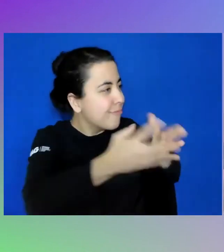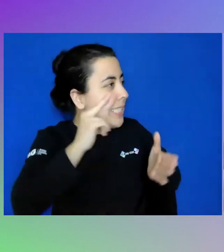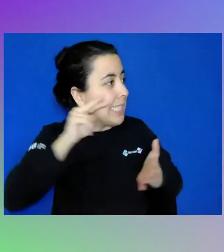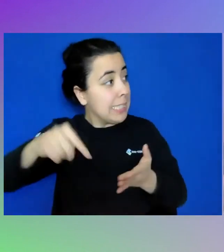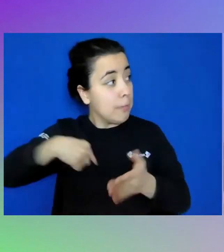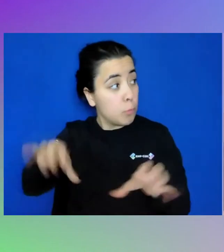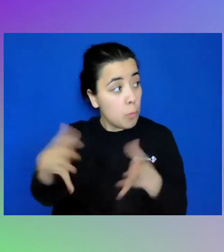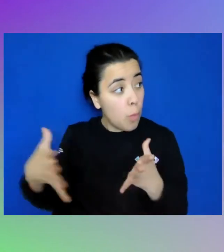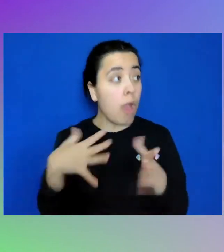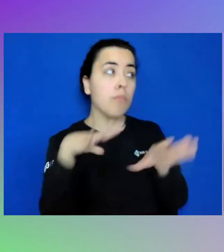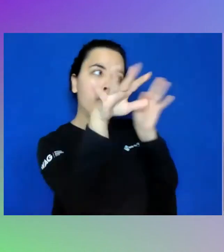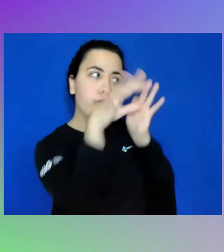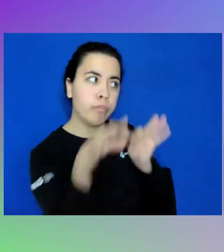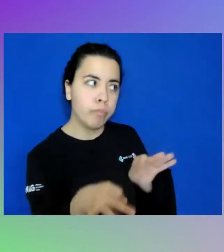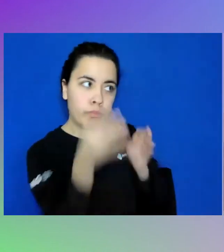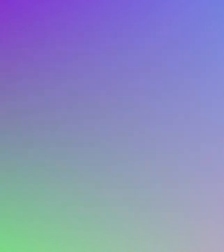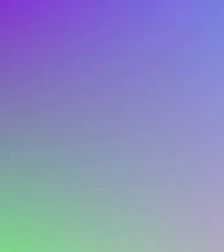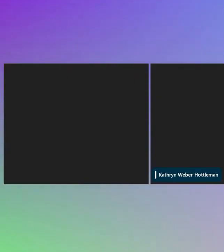doing.